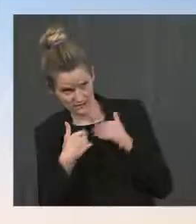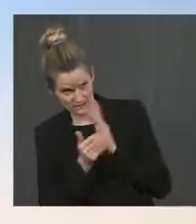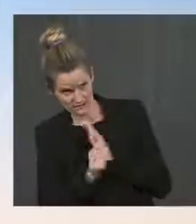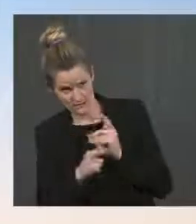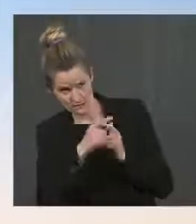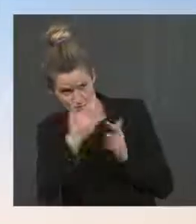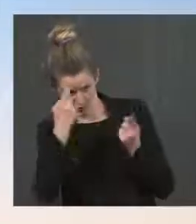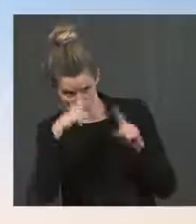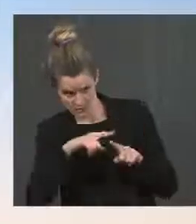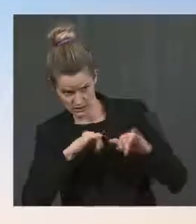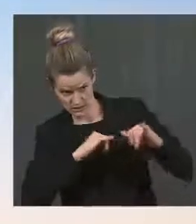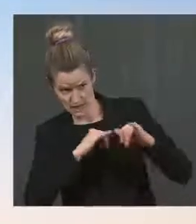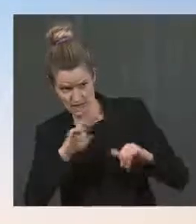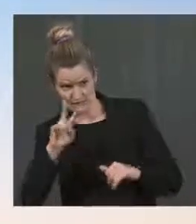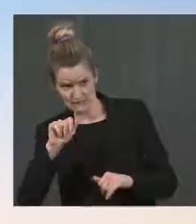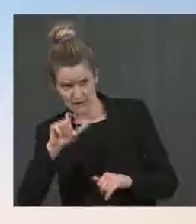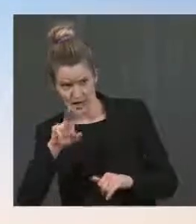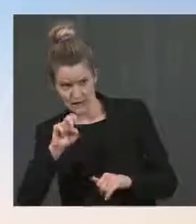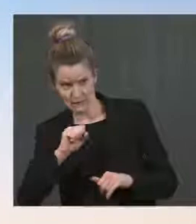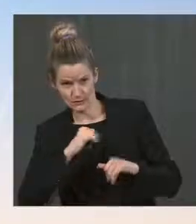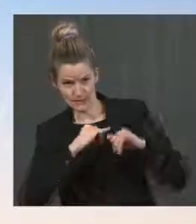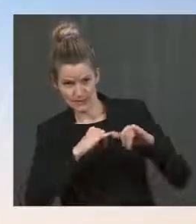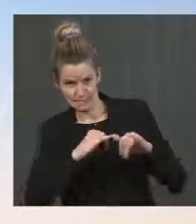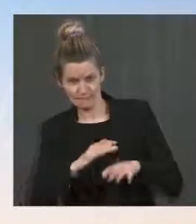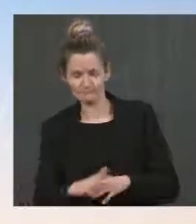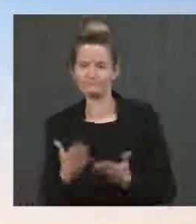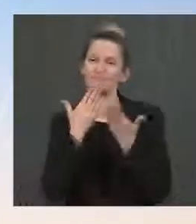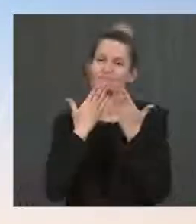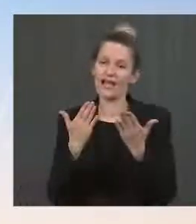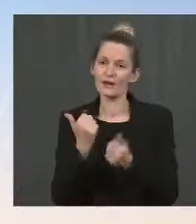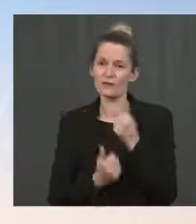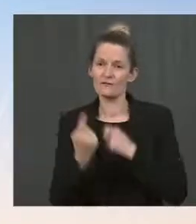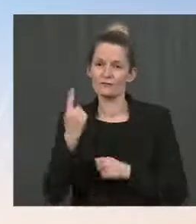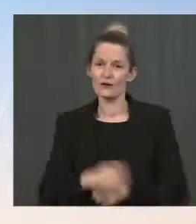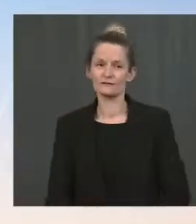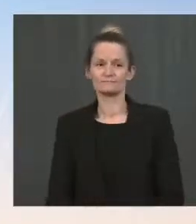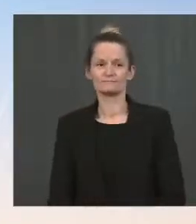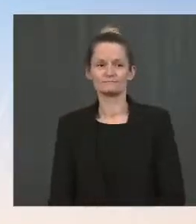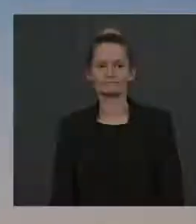administration. Thanks, everyone. And a follow-up on the story about Dr. Fauci yesterday in The Intercept, the document